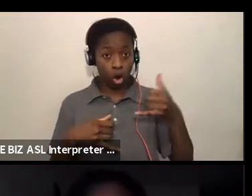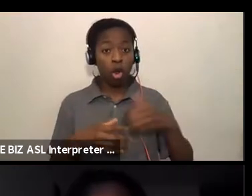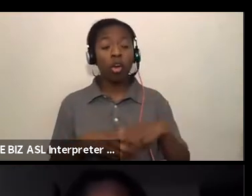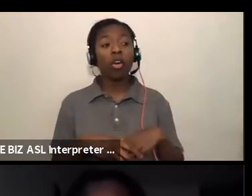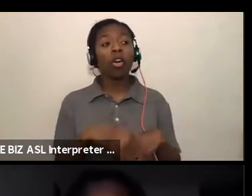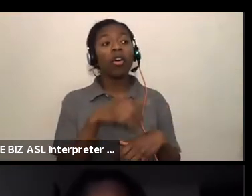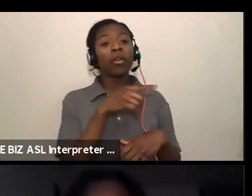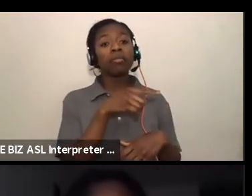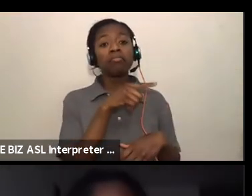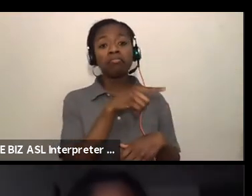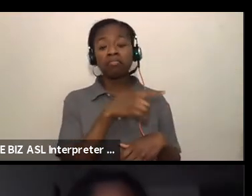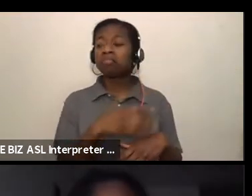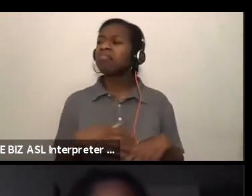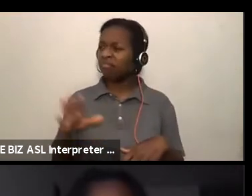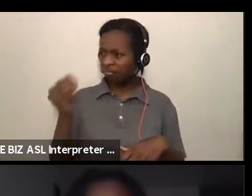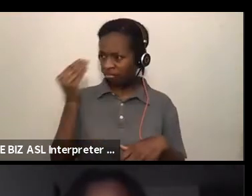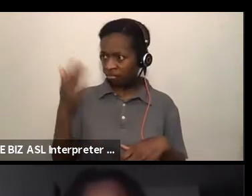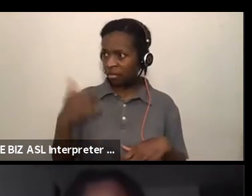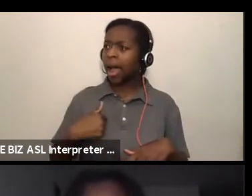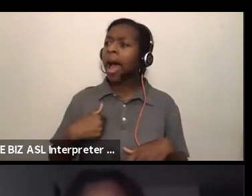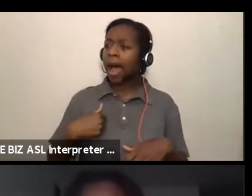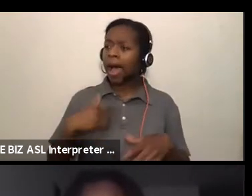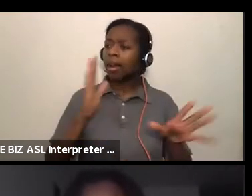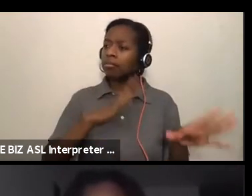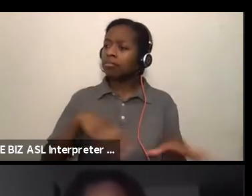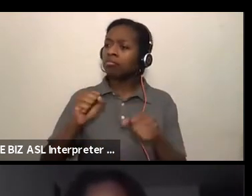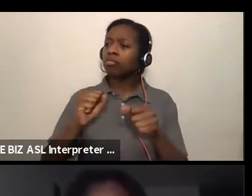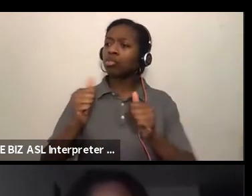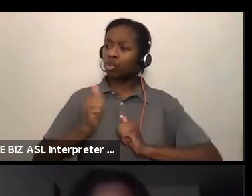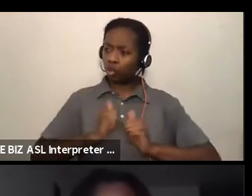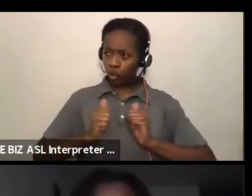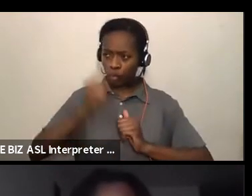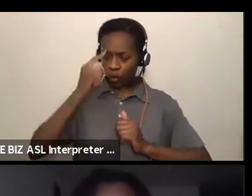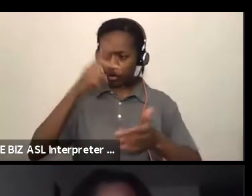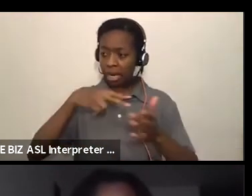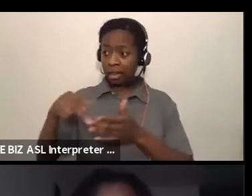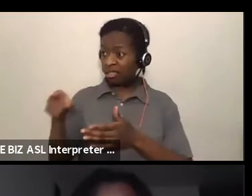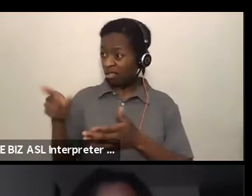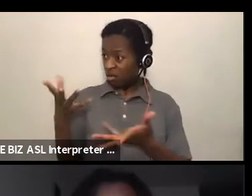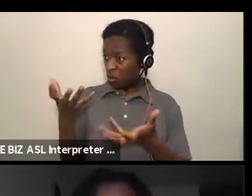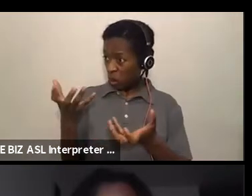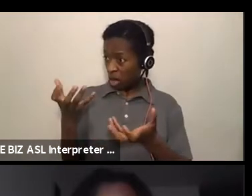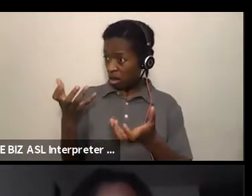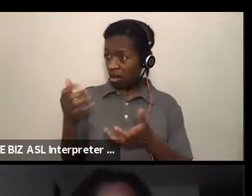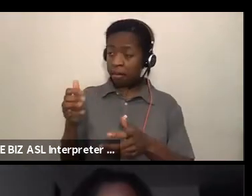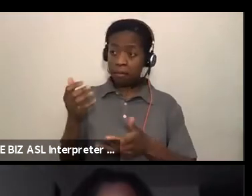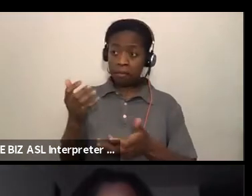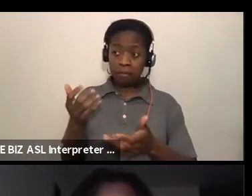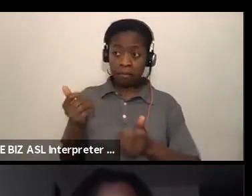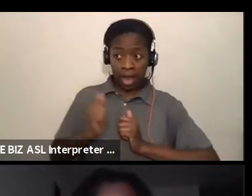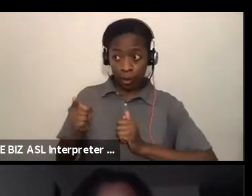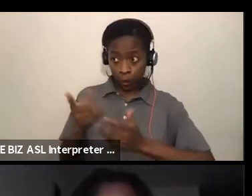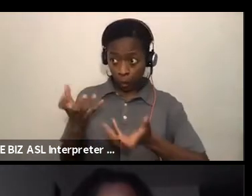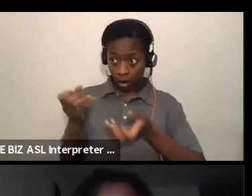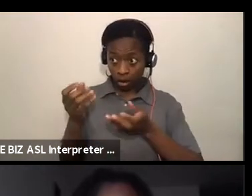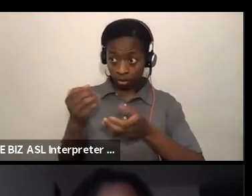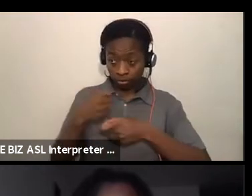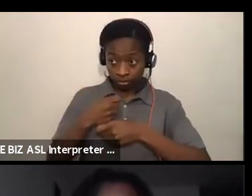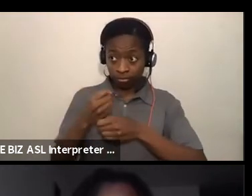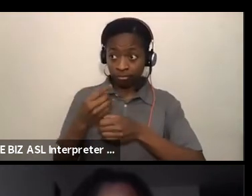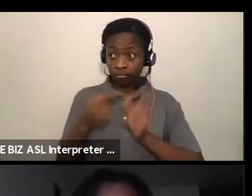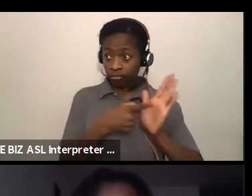on a show for readings and I wanted to know if you had any plays that you wanted to put on. And it was in that